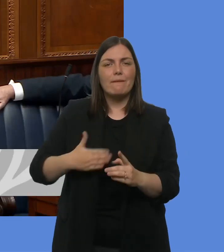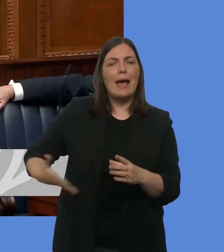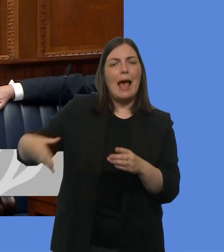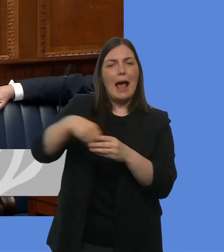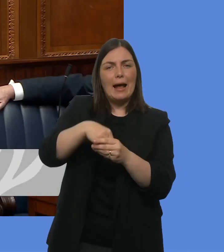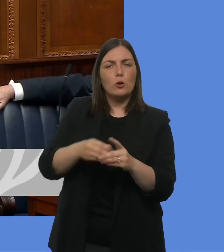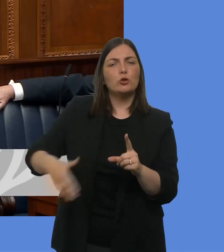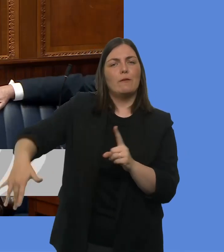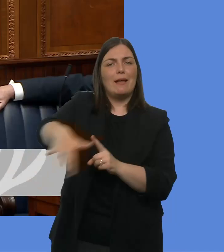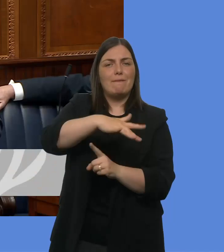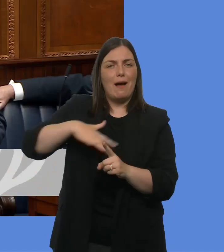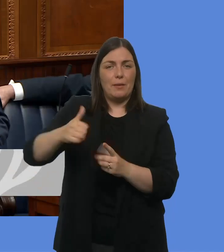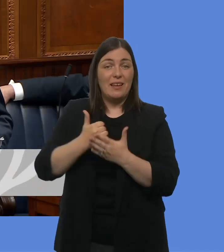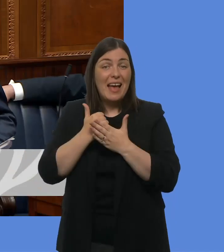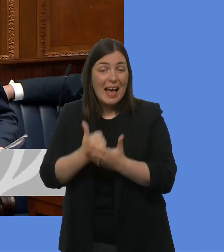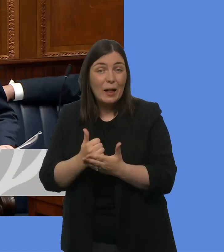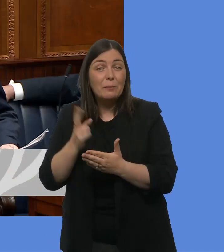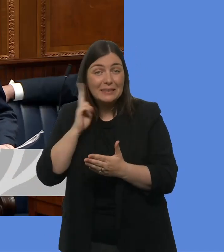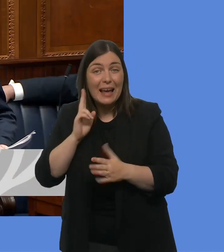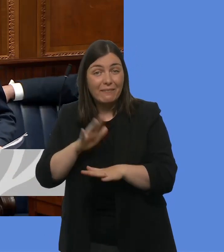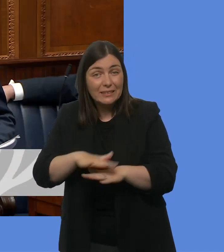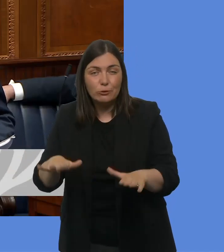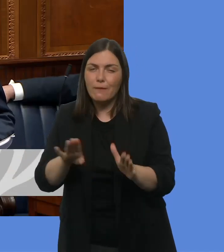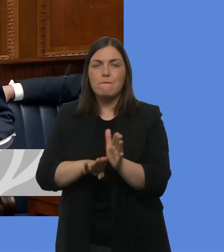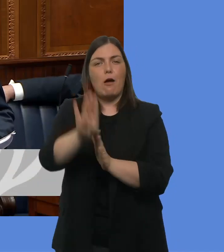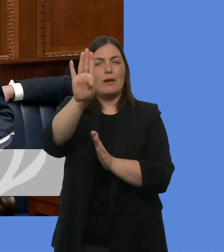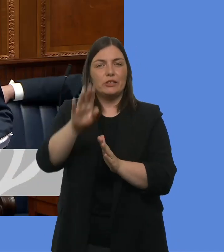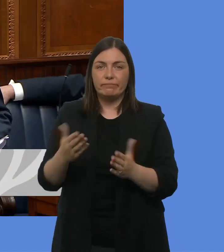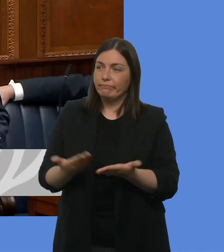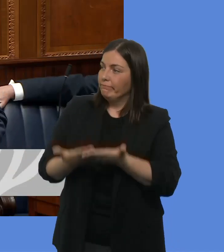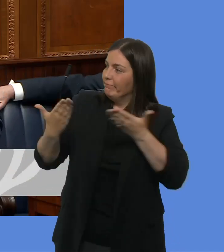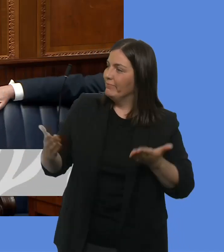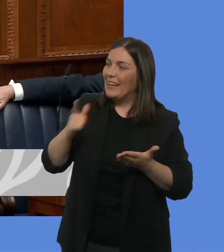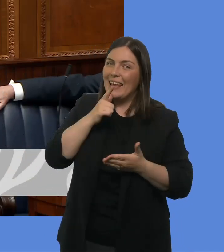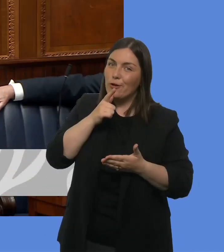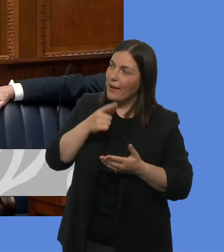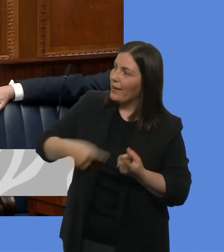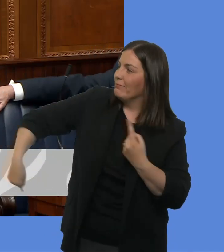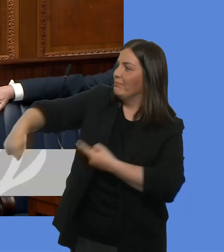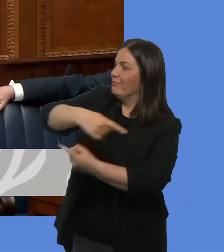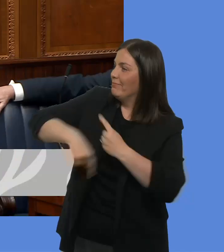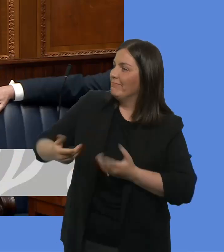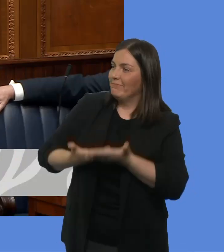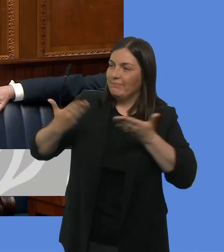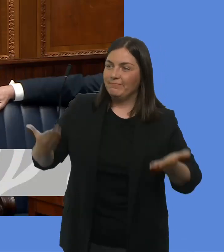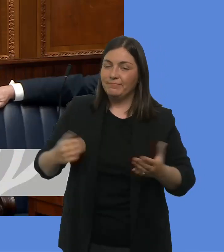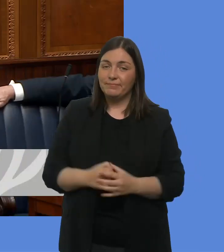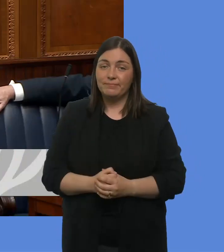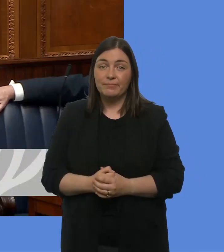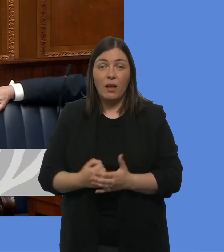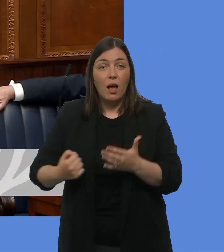peers. Unfortunately, funding shortages and the lack of awareness often hinder this